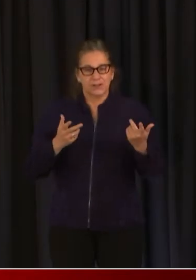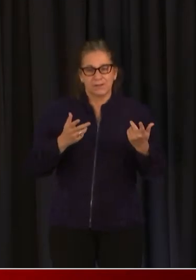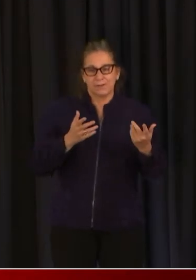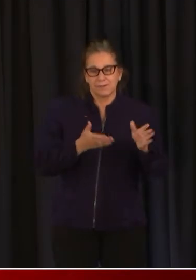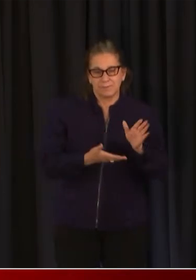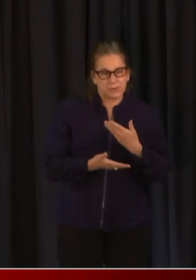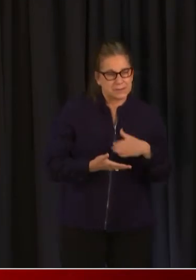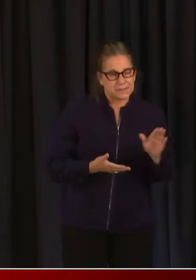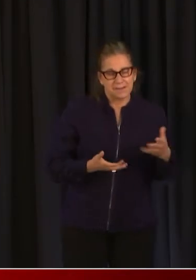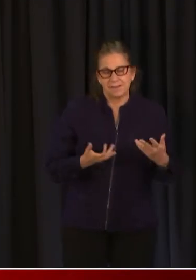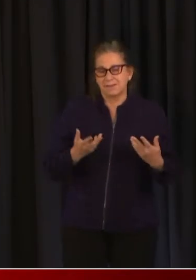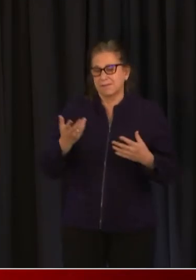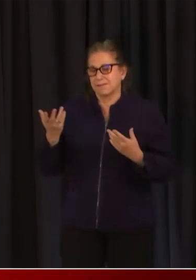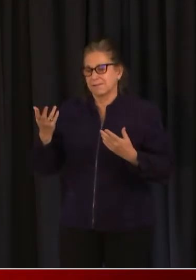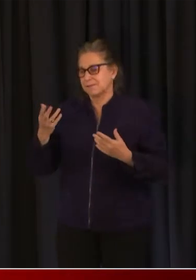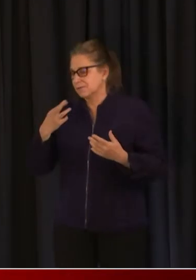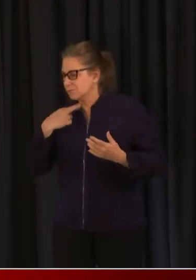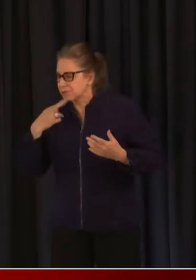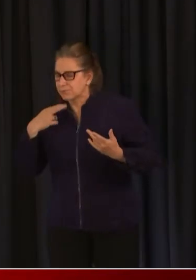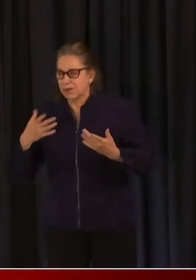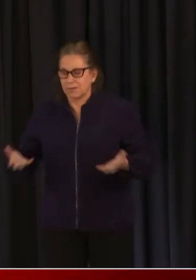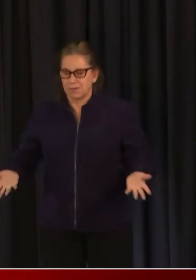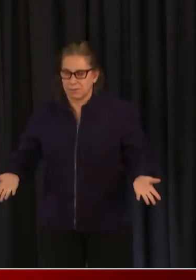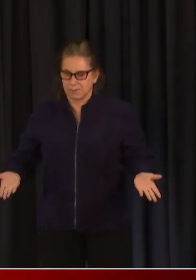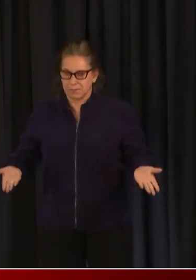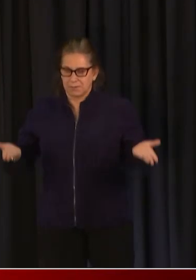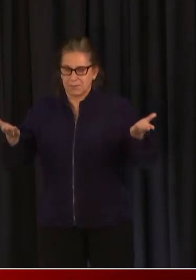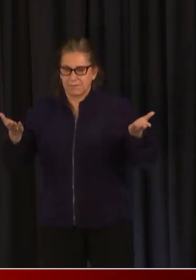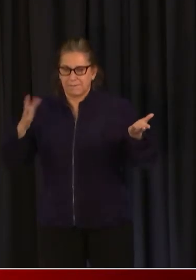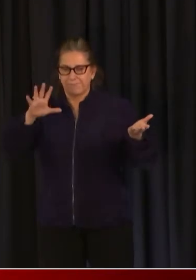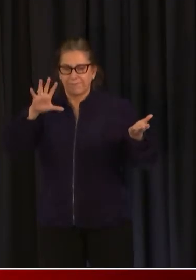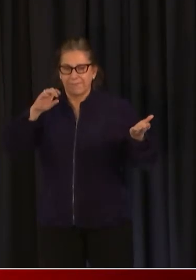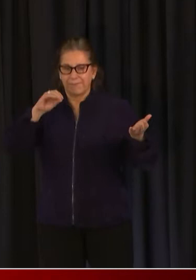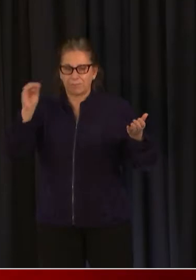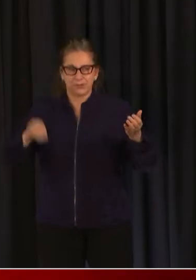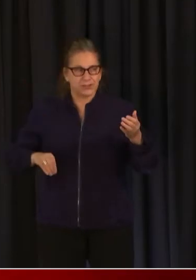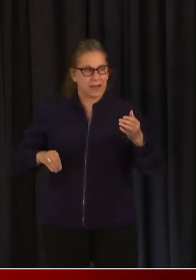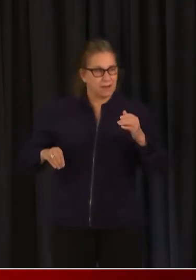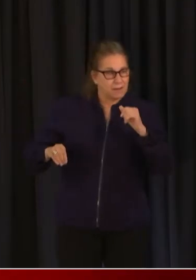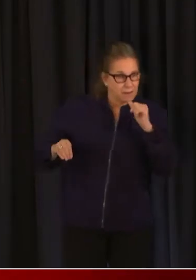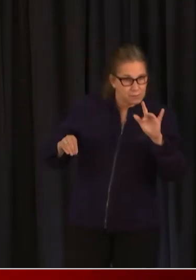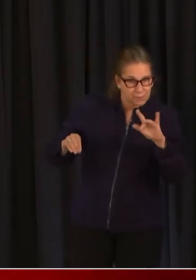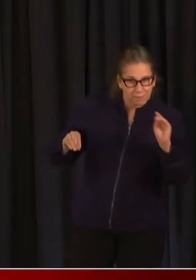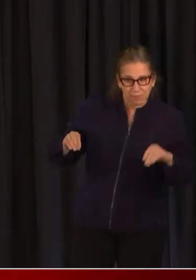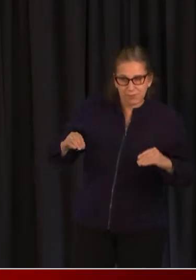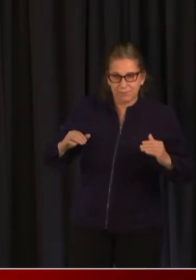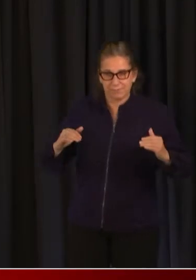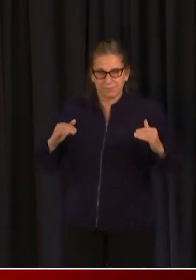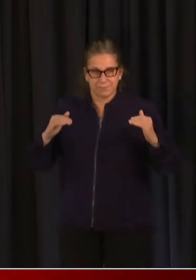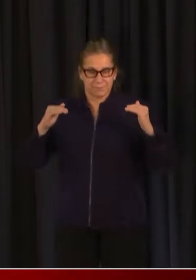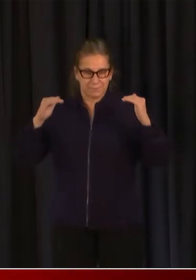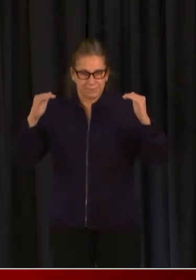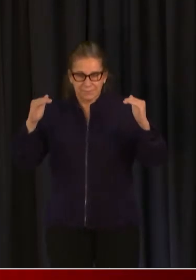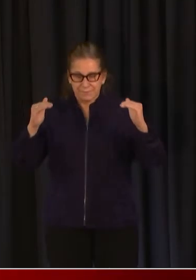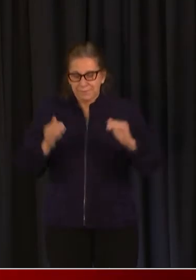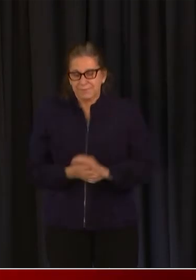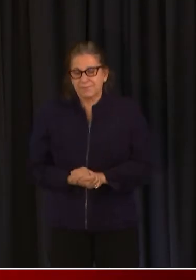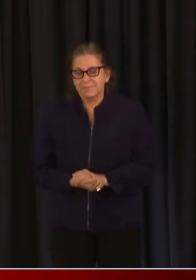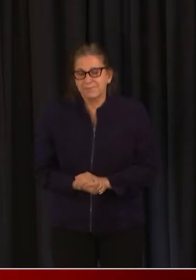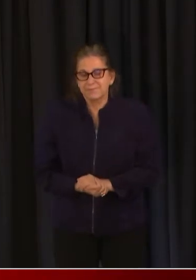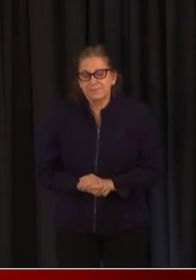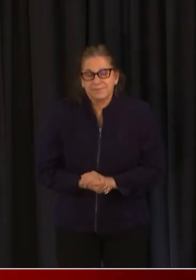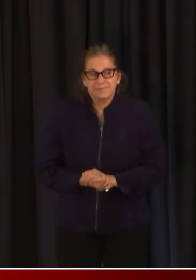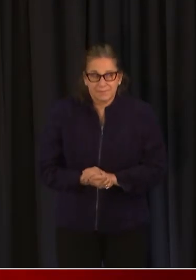at 25% up to 500 people, and attendees should be seated. Movie theaters can operate